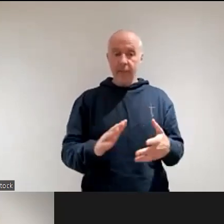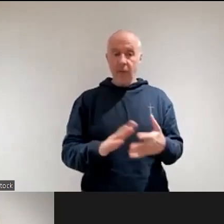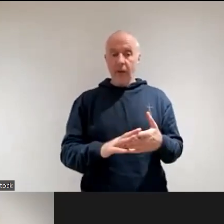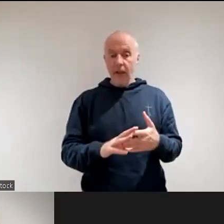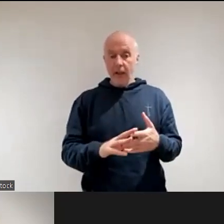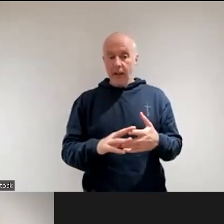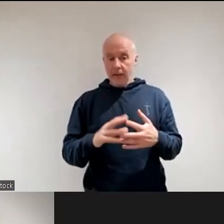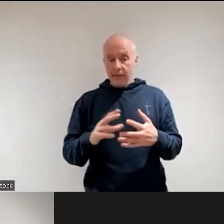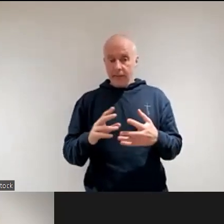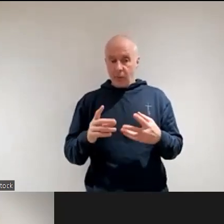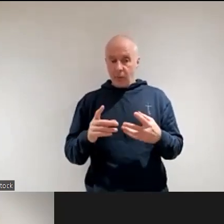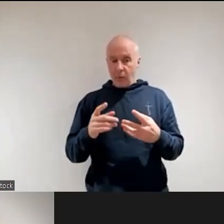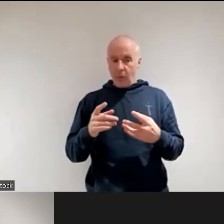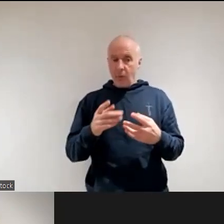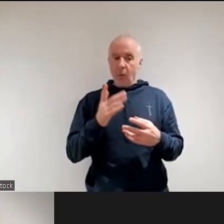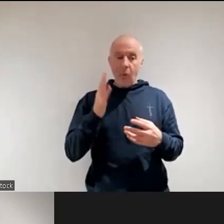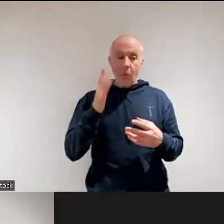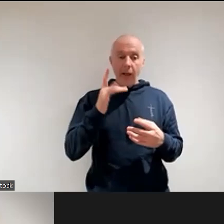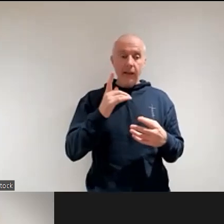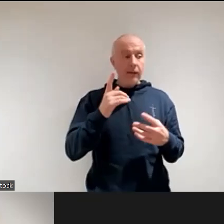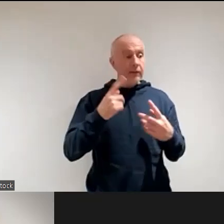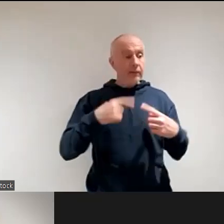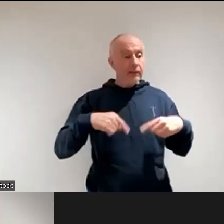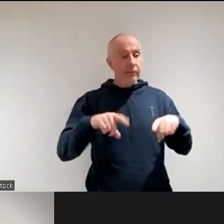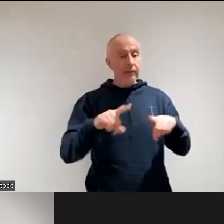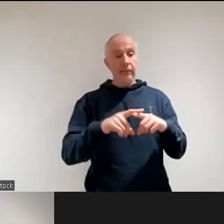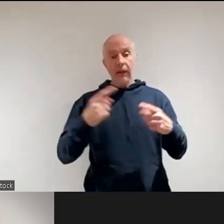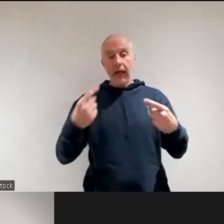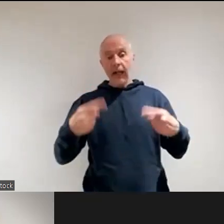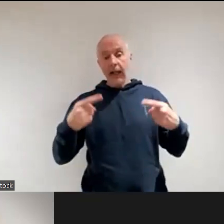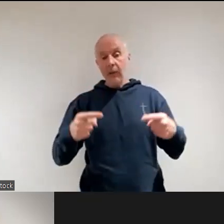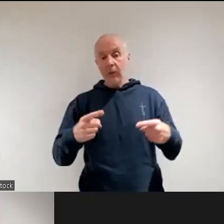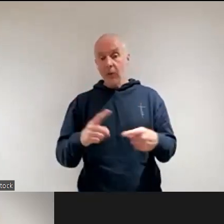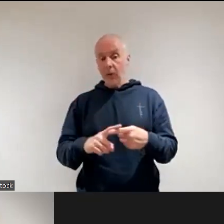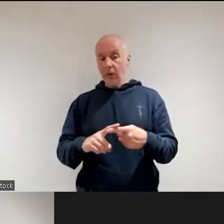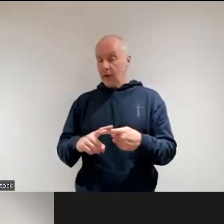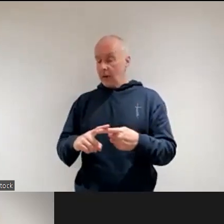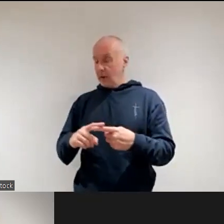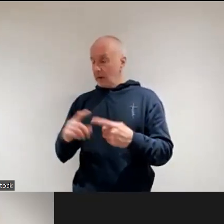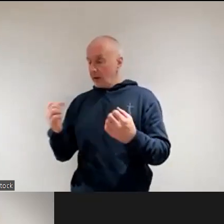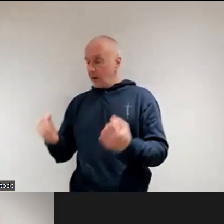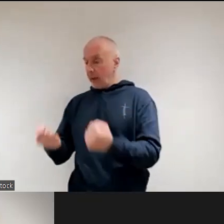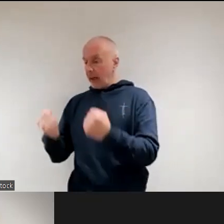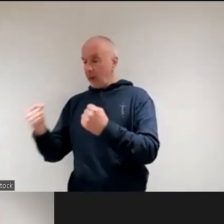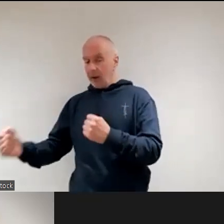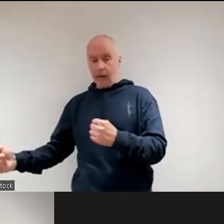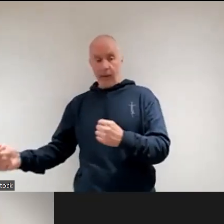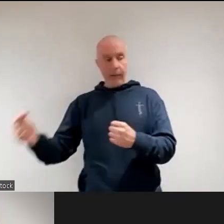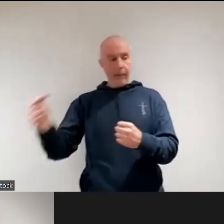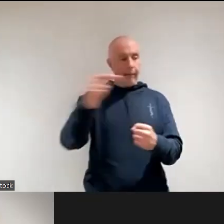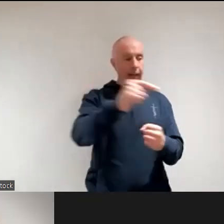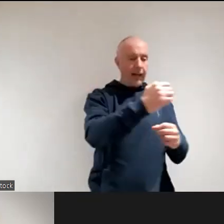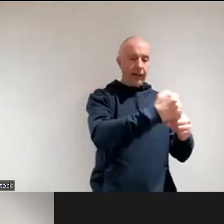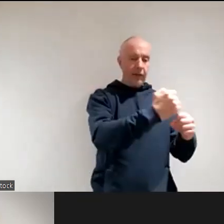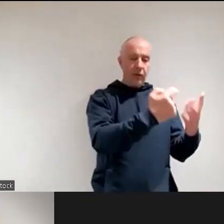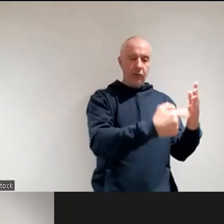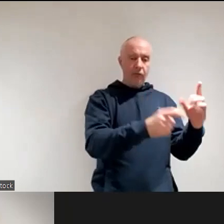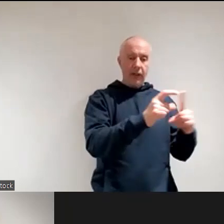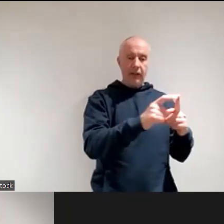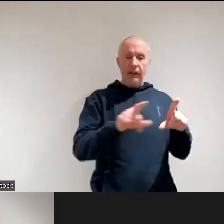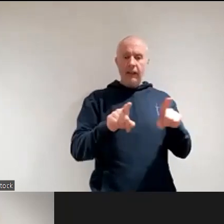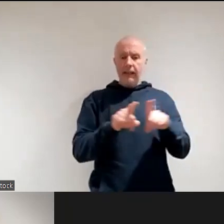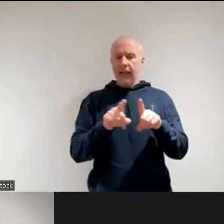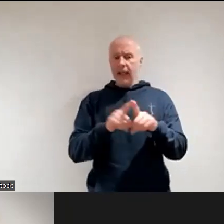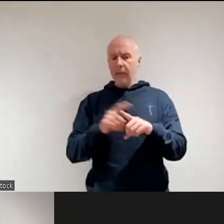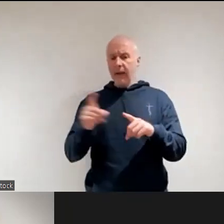protocol to define that when you are allowed to basically pump that power back to the grid. It's like if you want to install a solar panel at your home, if you want to